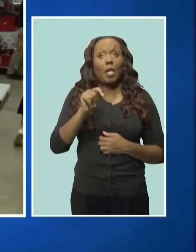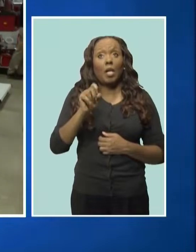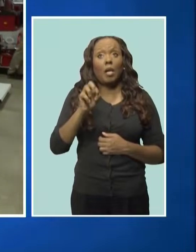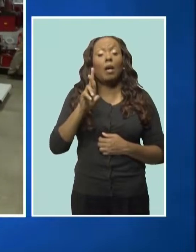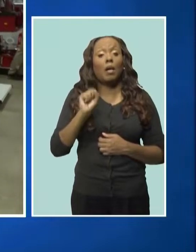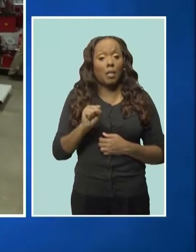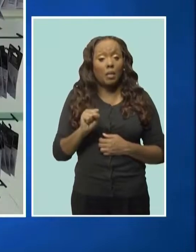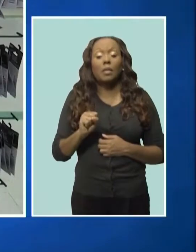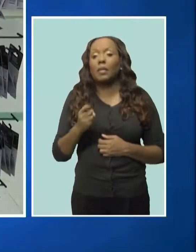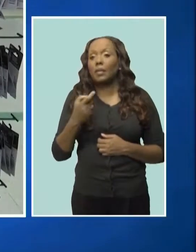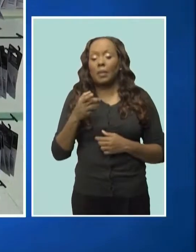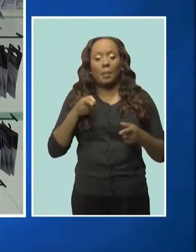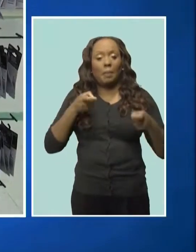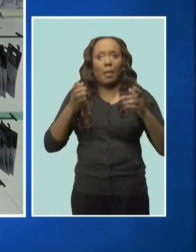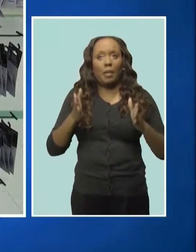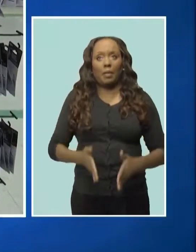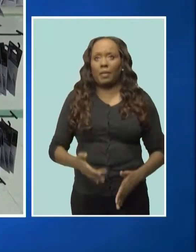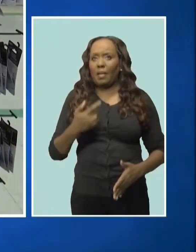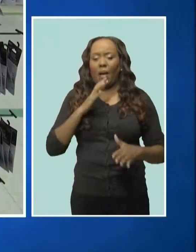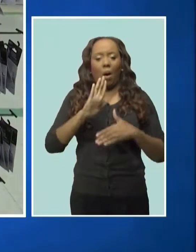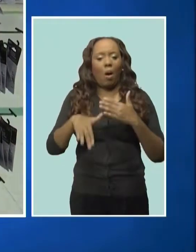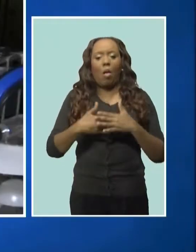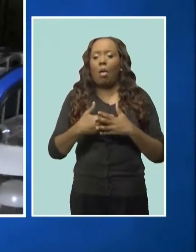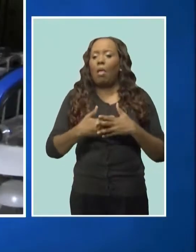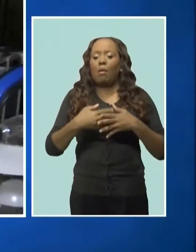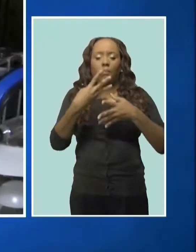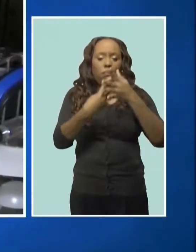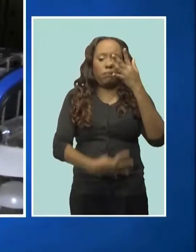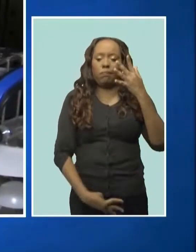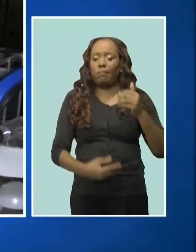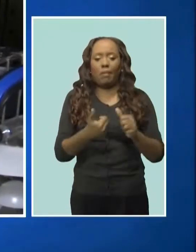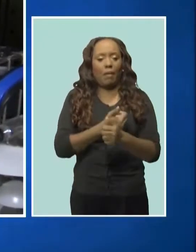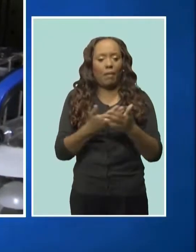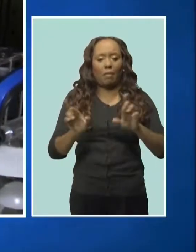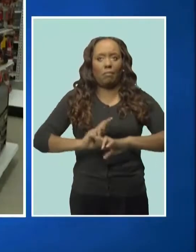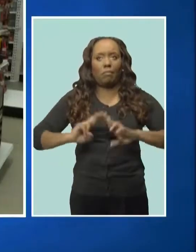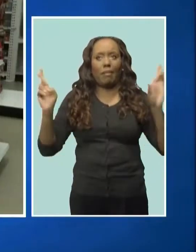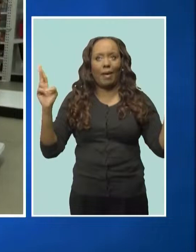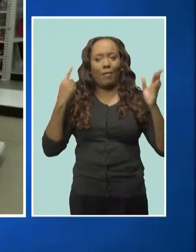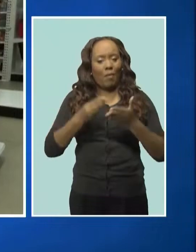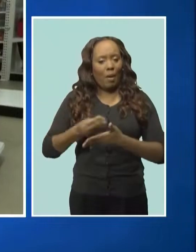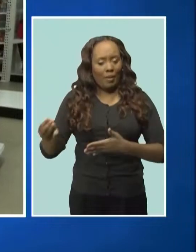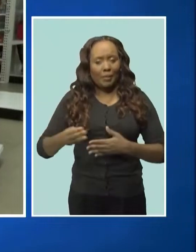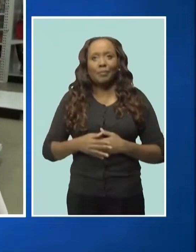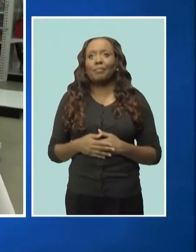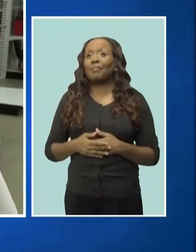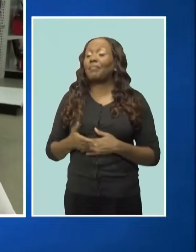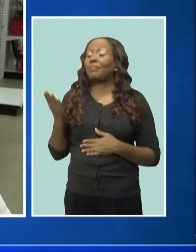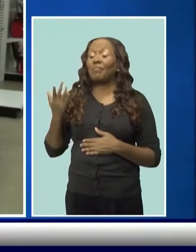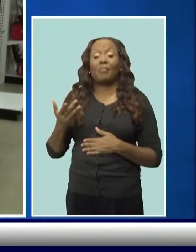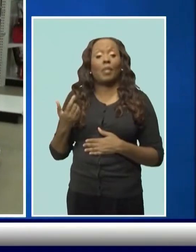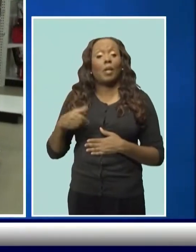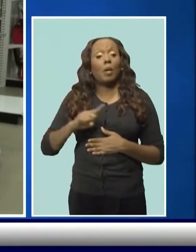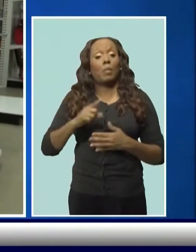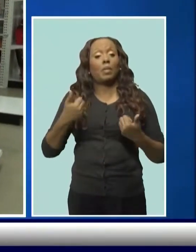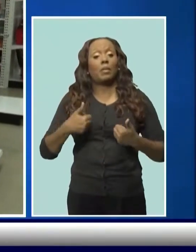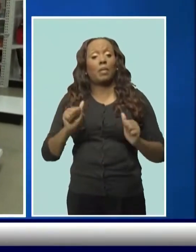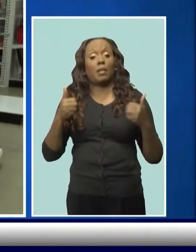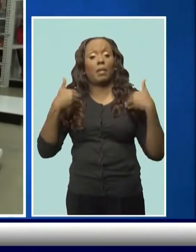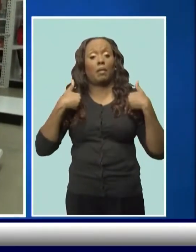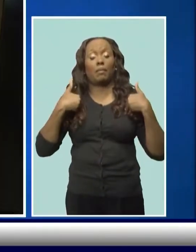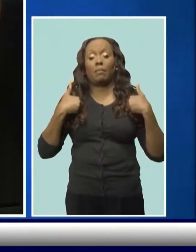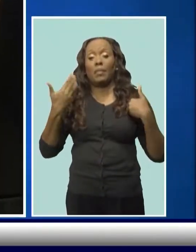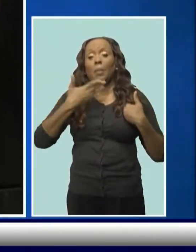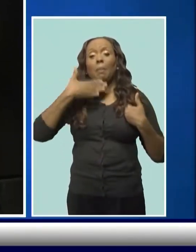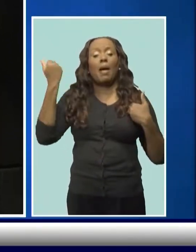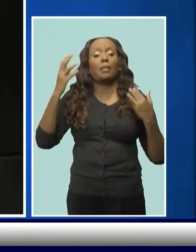Chad Hadley says they too had all items in place for their customers. At Carter's, we strive to always have the best availability of